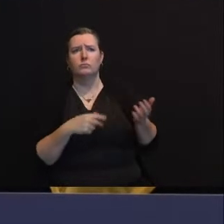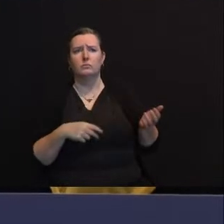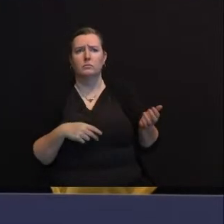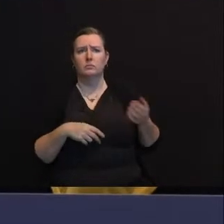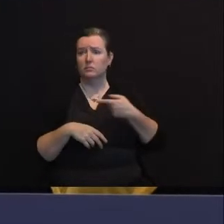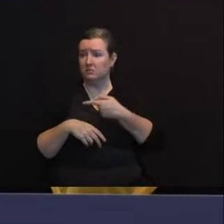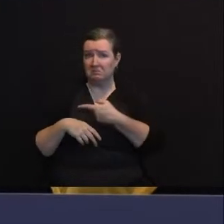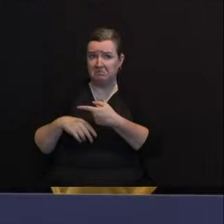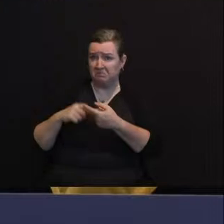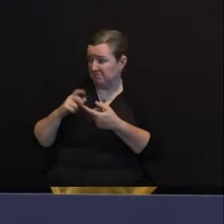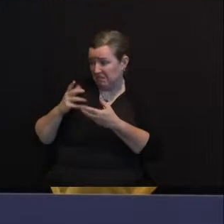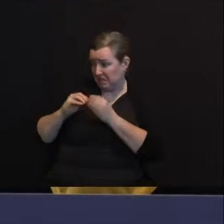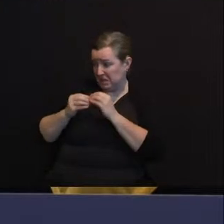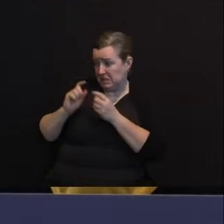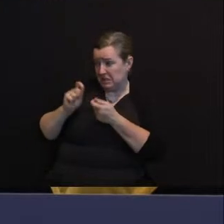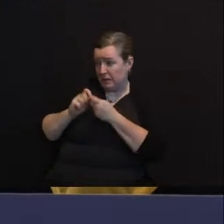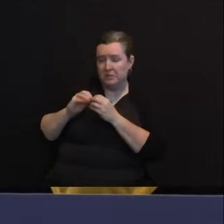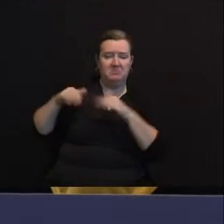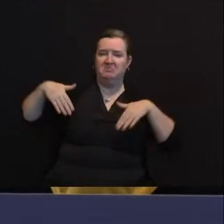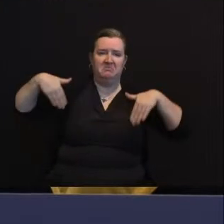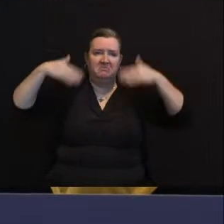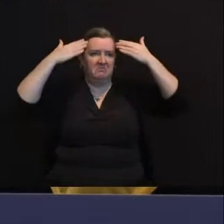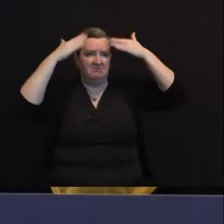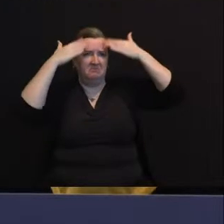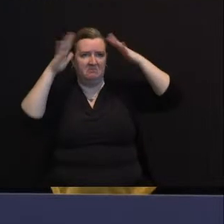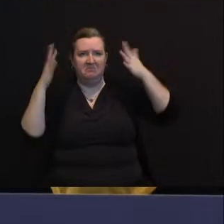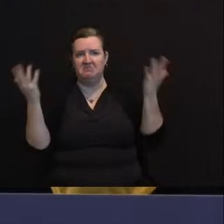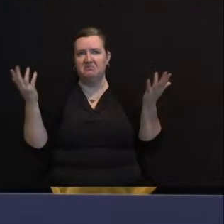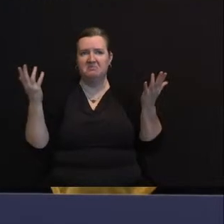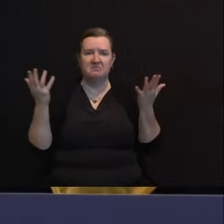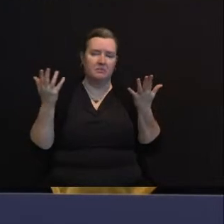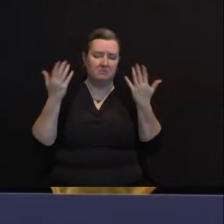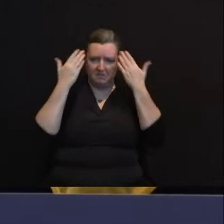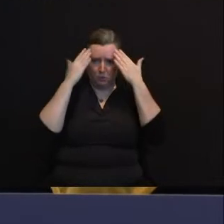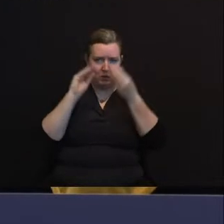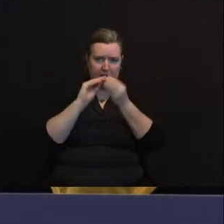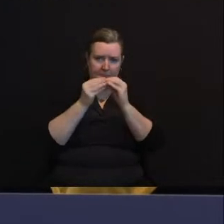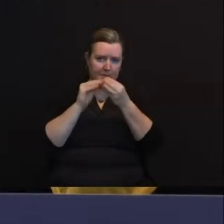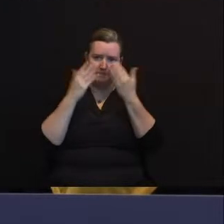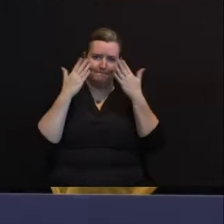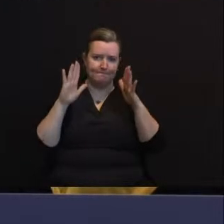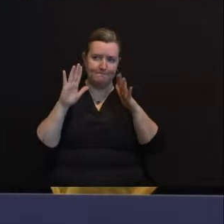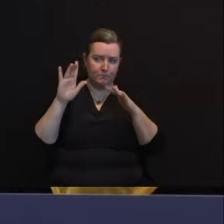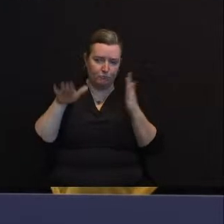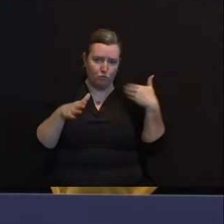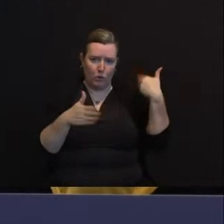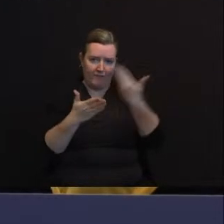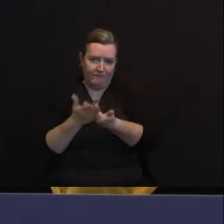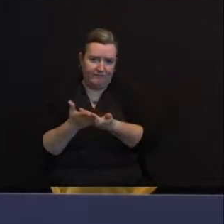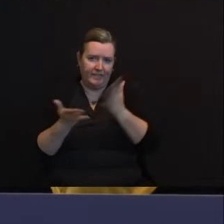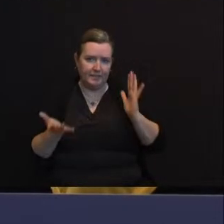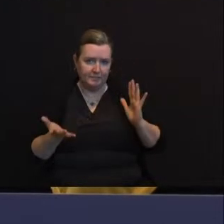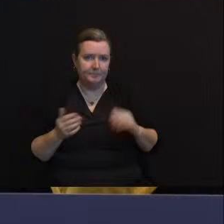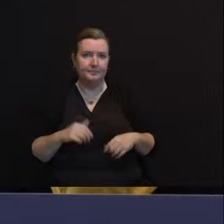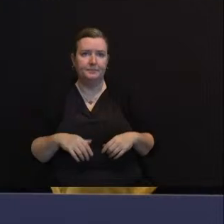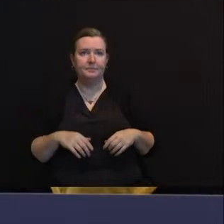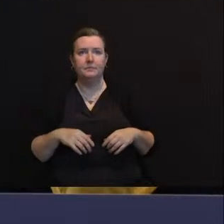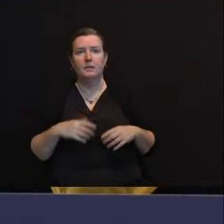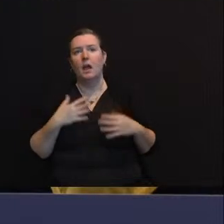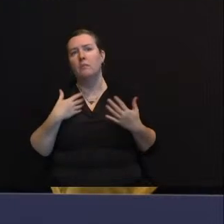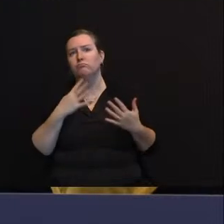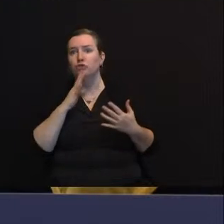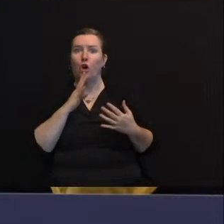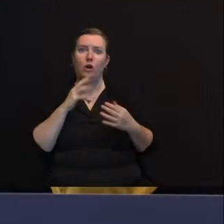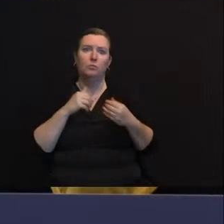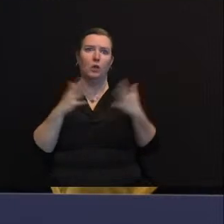number. We don't have the exact number. We made some estimates. Yeah. I left you, I spoke without a license while you were gone and said, I thought we would